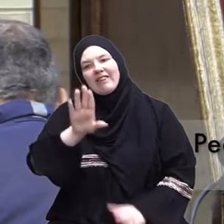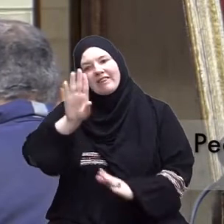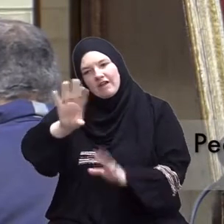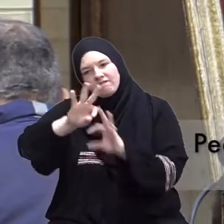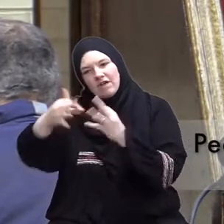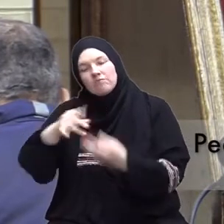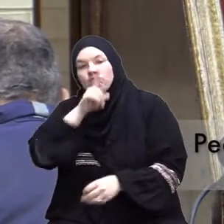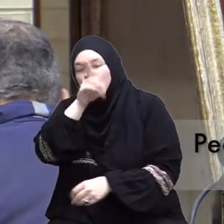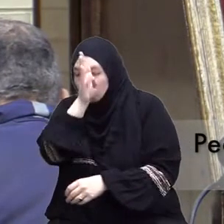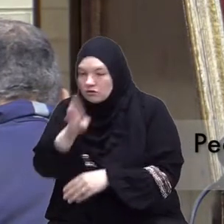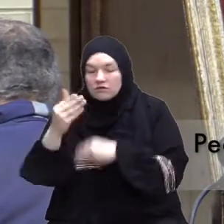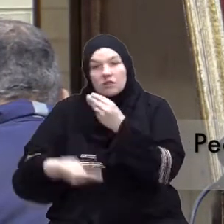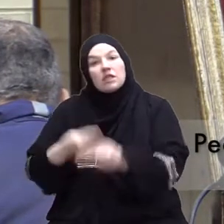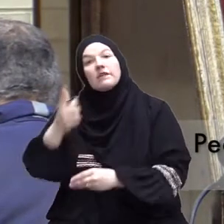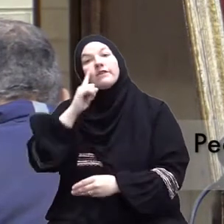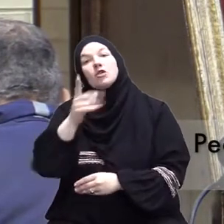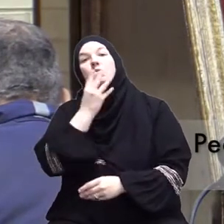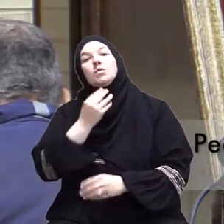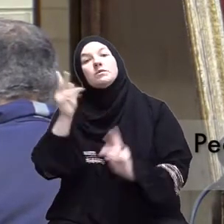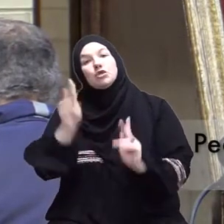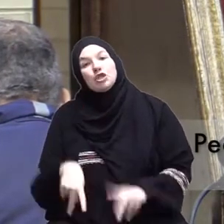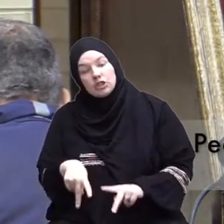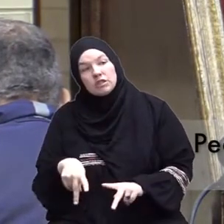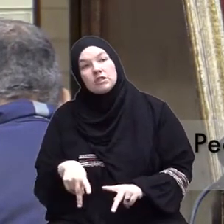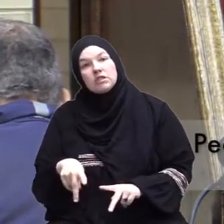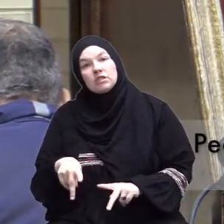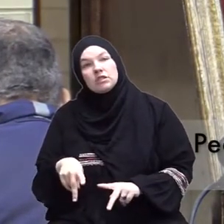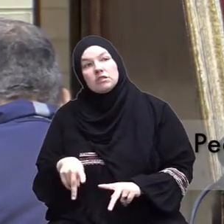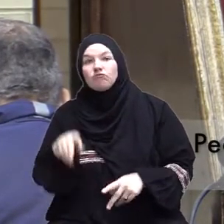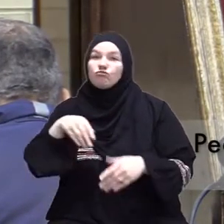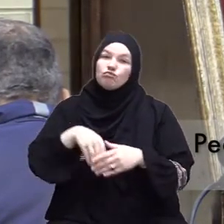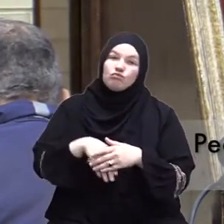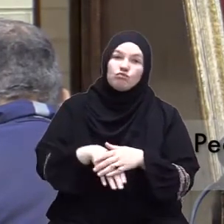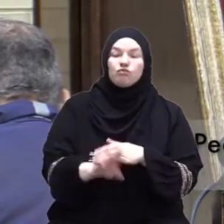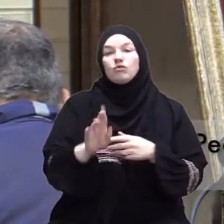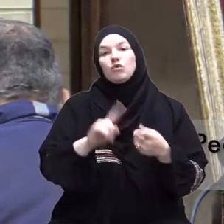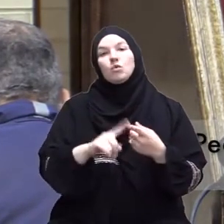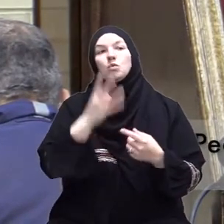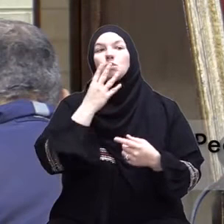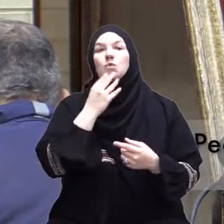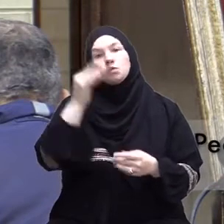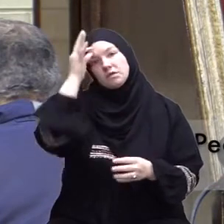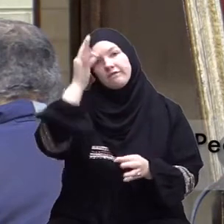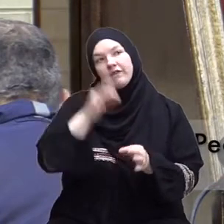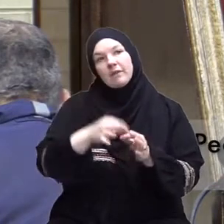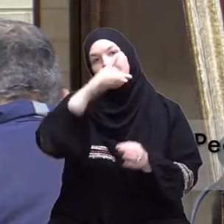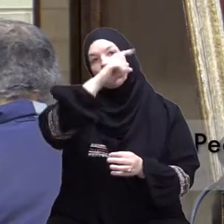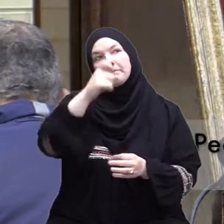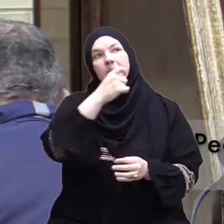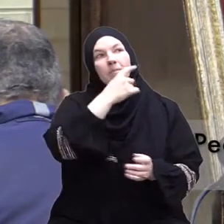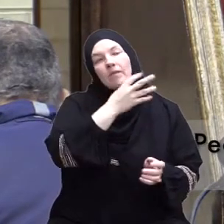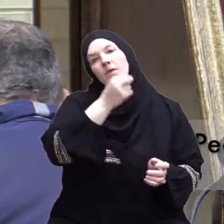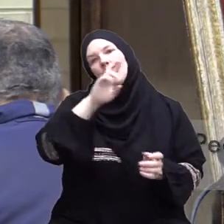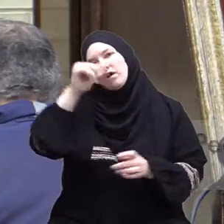descendants. So if a Jewish person comes into the Jewish faith because his mother